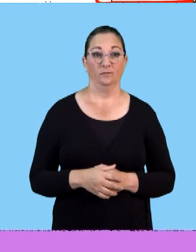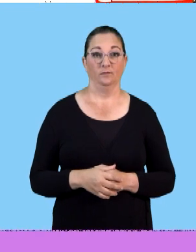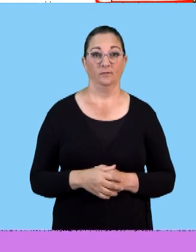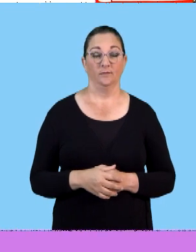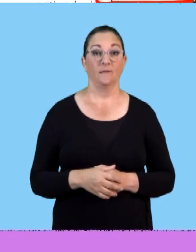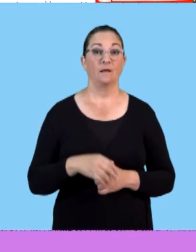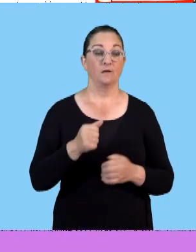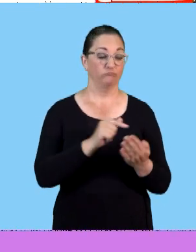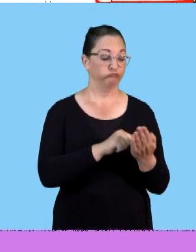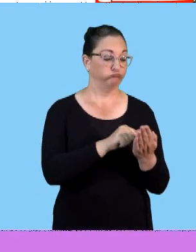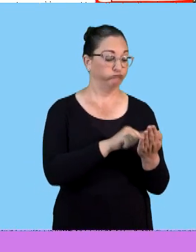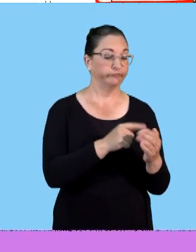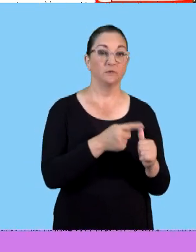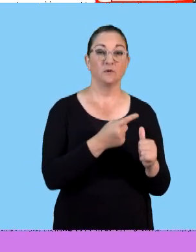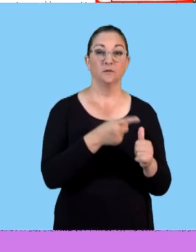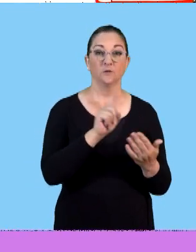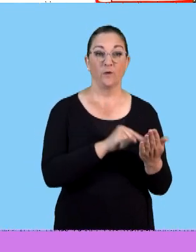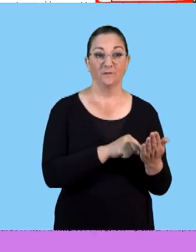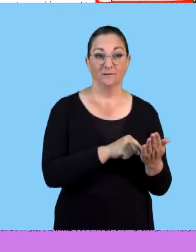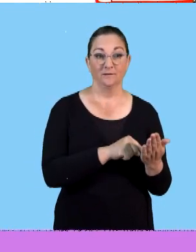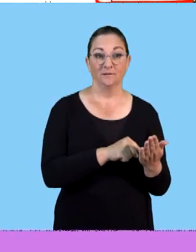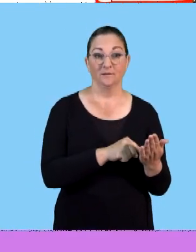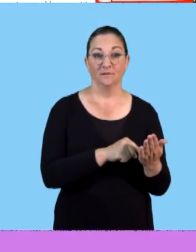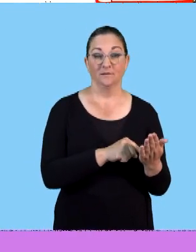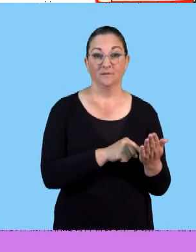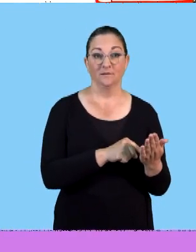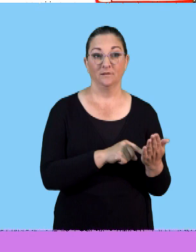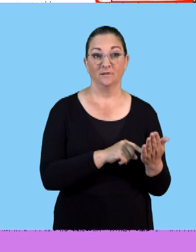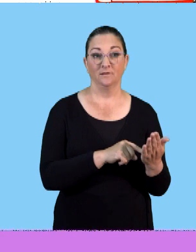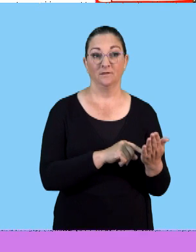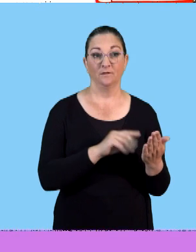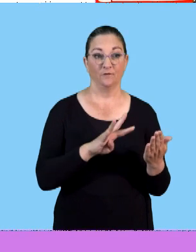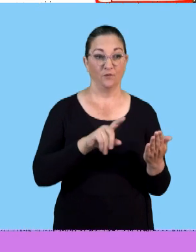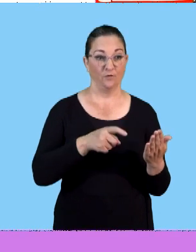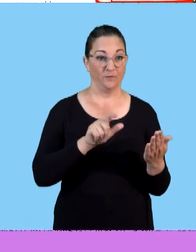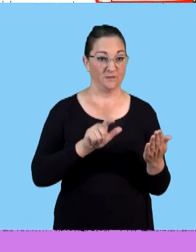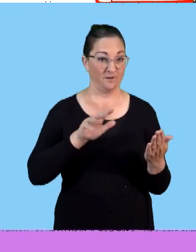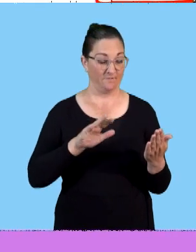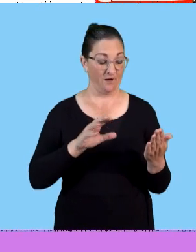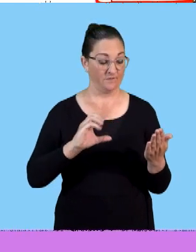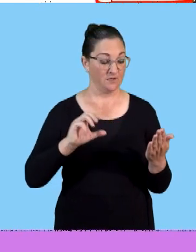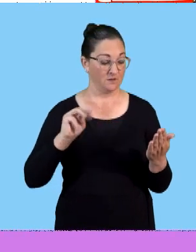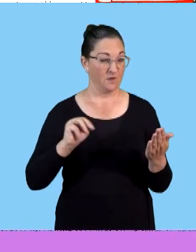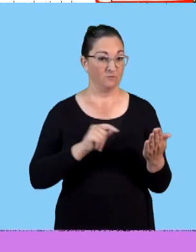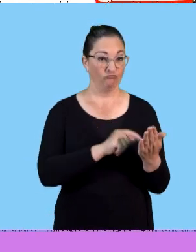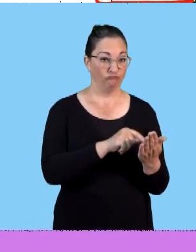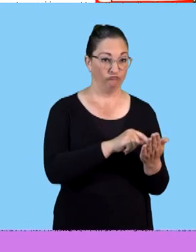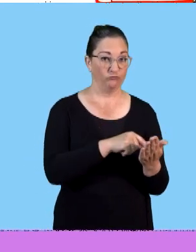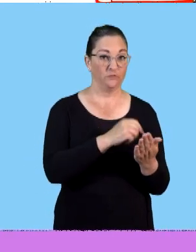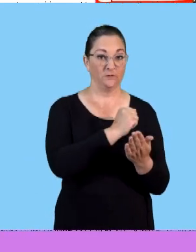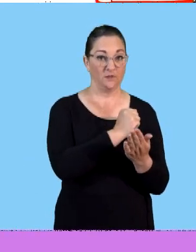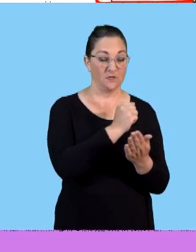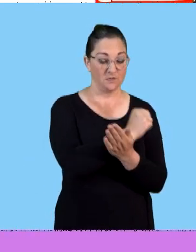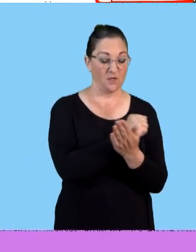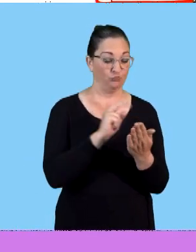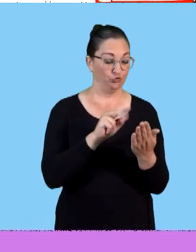2. So that gives us an answer of, okay, let me write it here. Delete that.